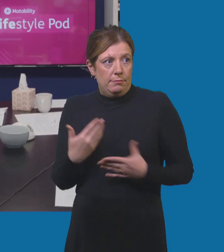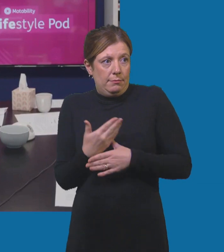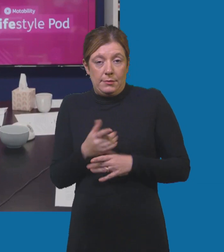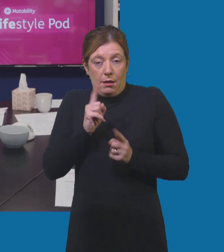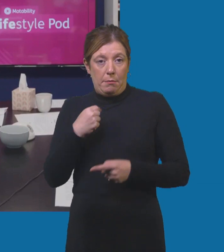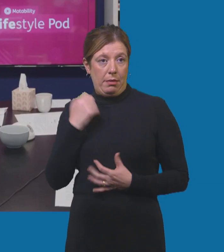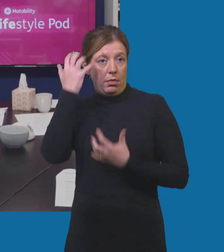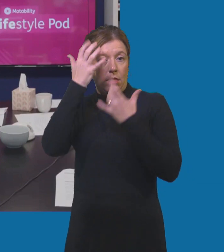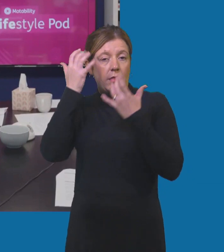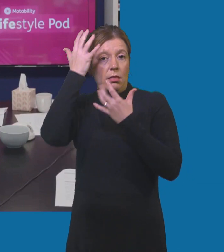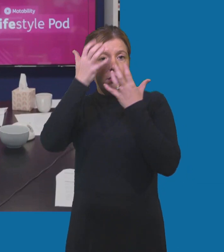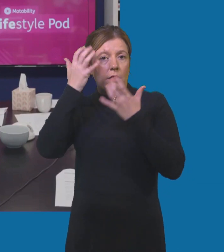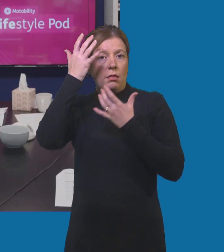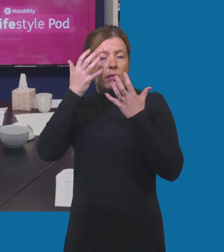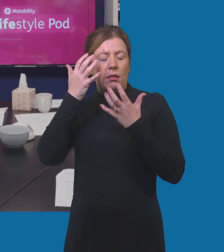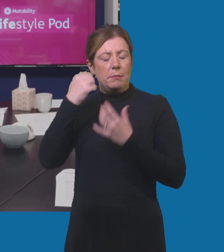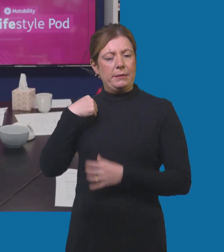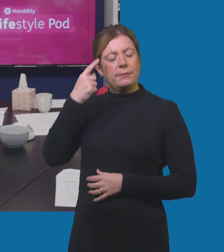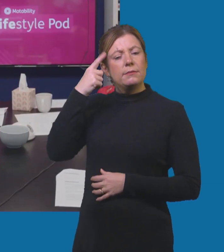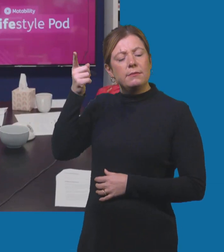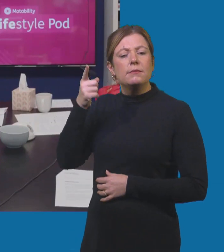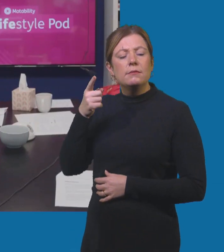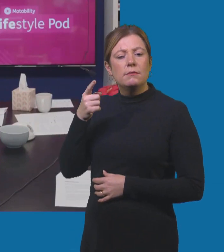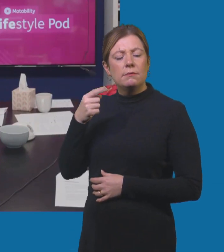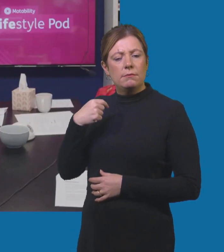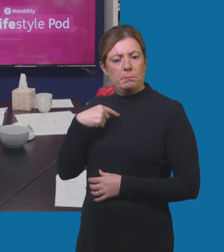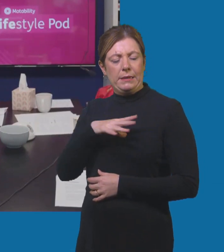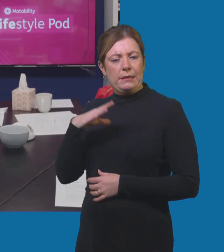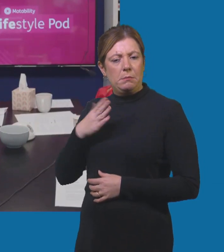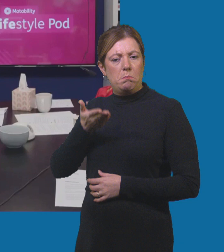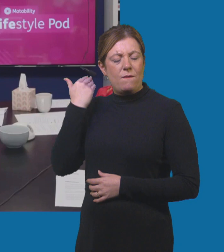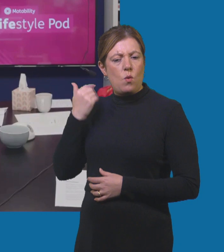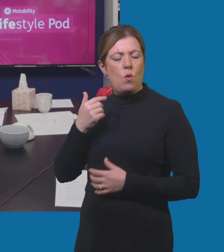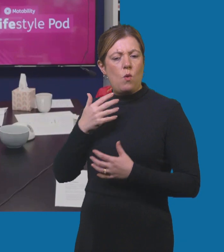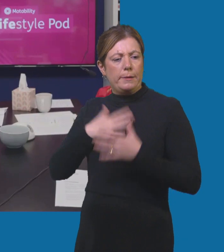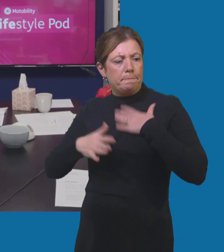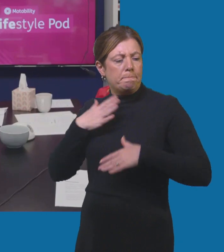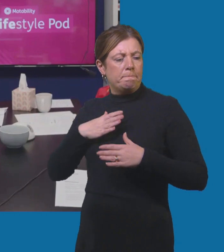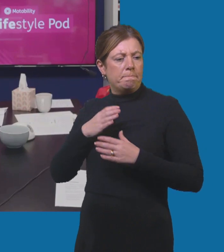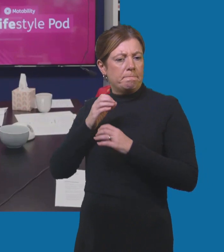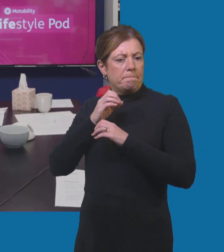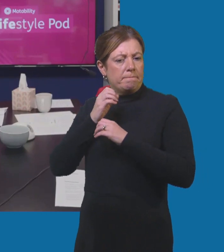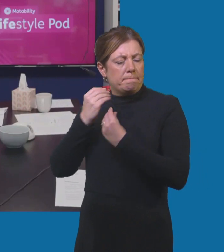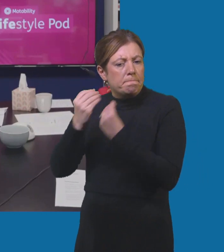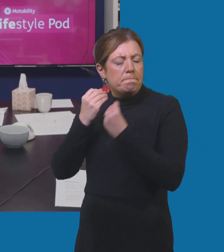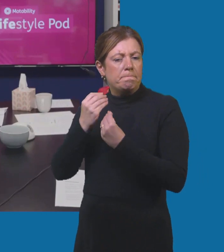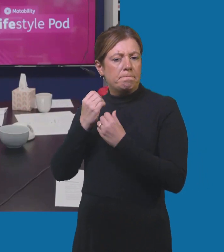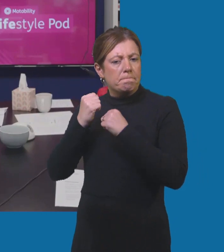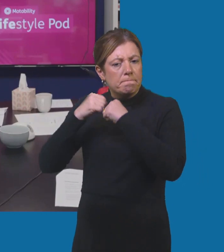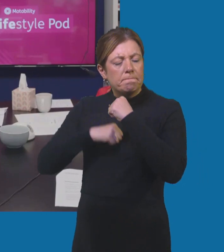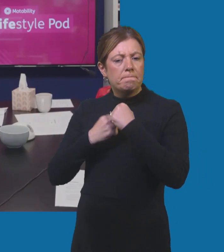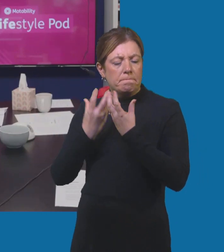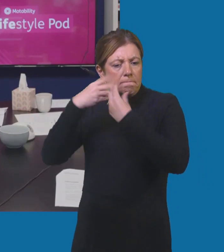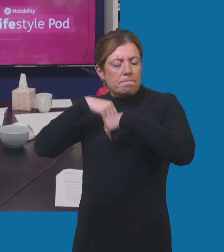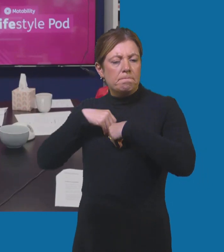think about those standards and that ethos and that code, I guess, if you like, that we get